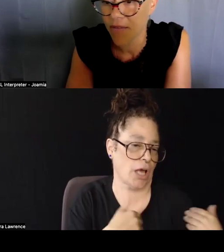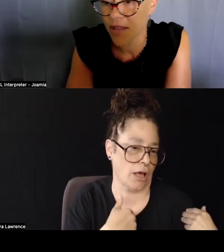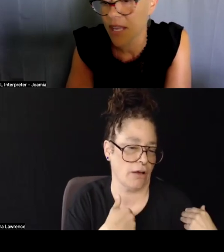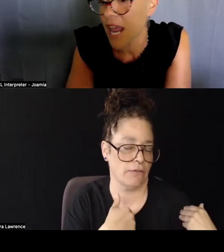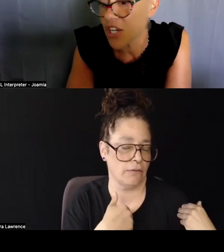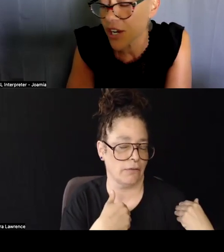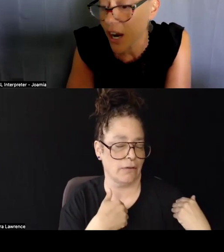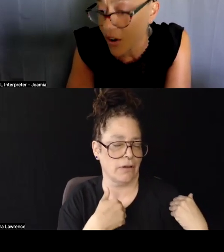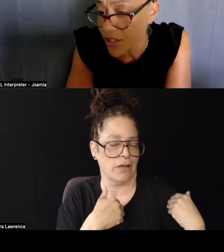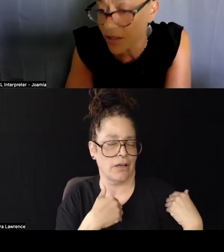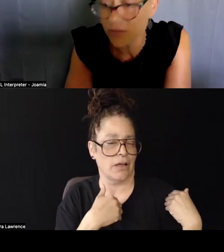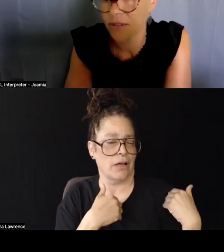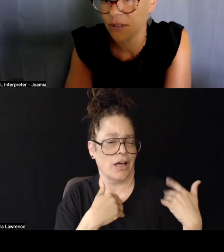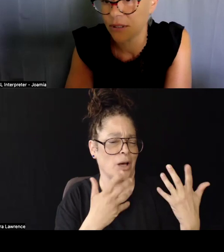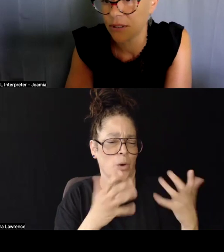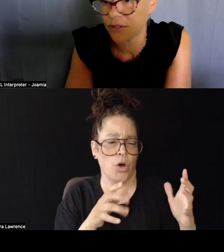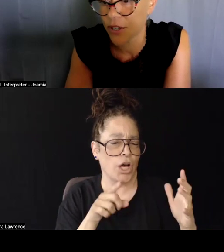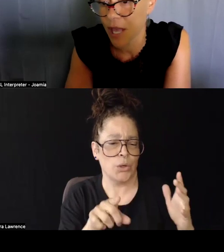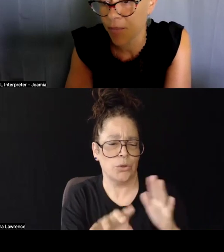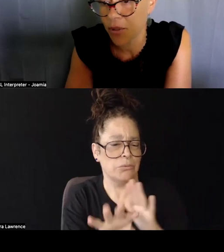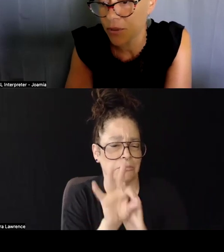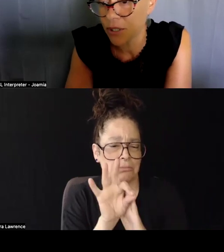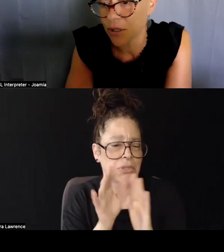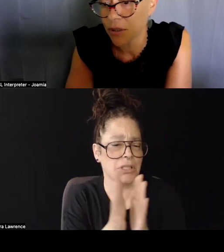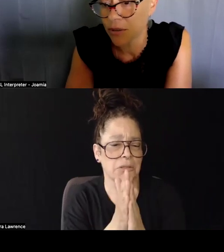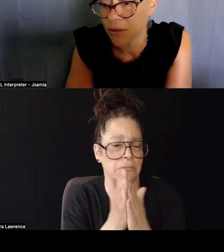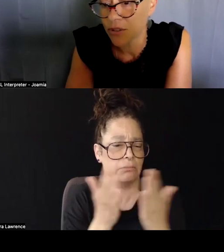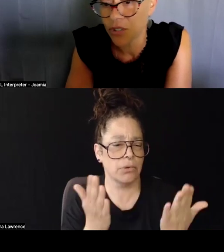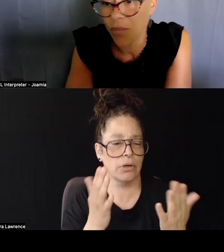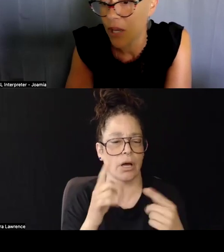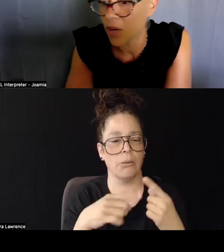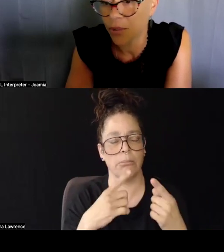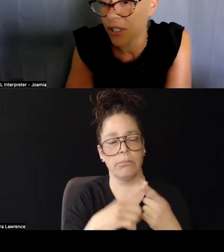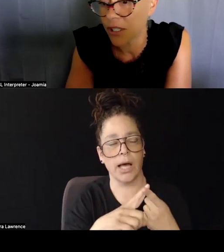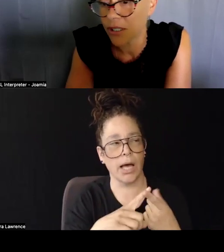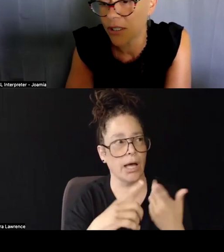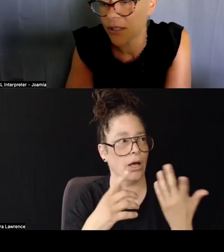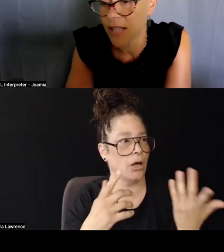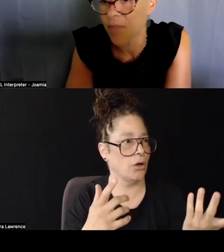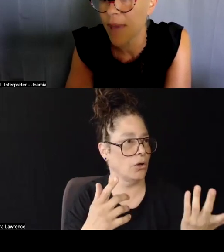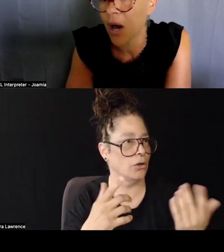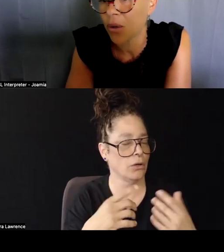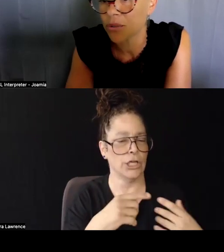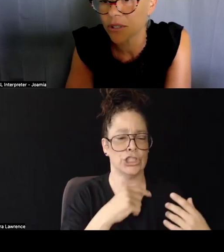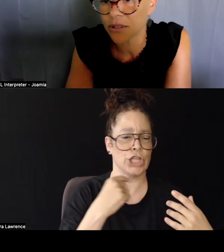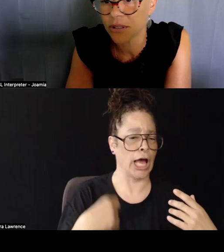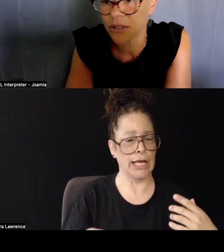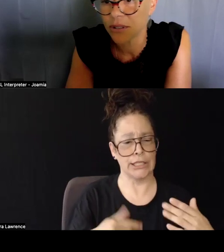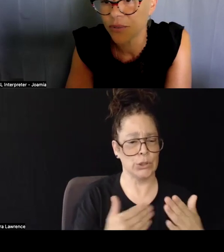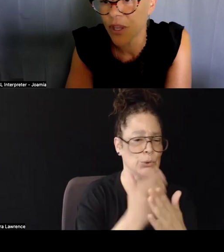maybe if it's an Asian character, for example, don't pick a book that's